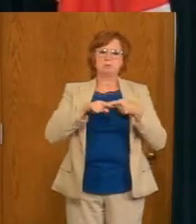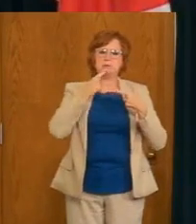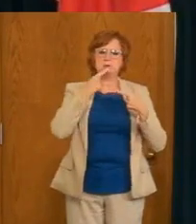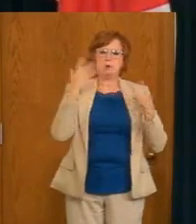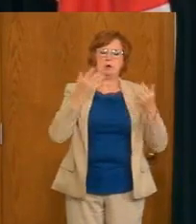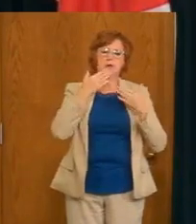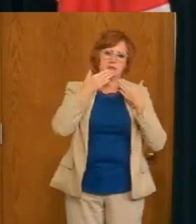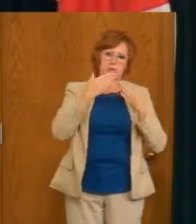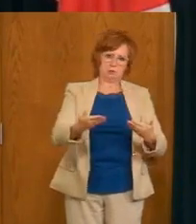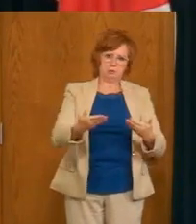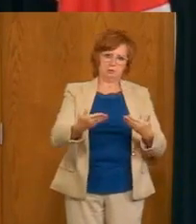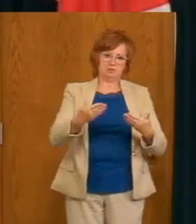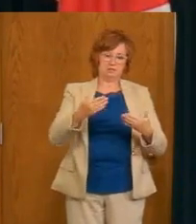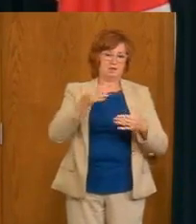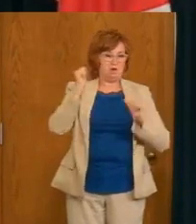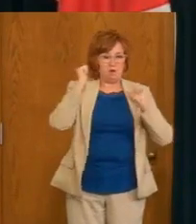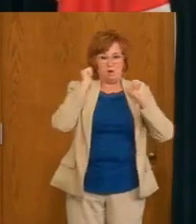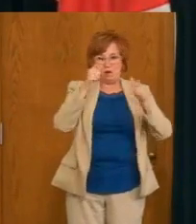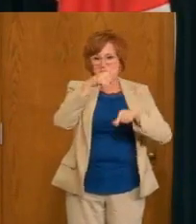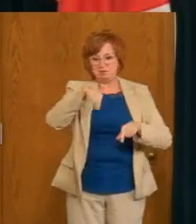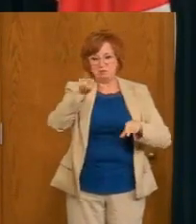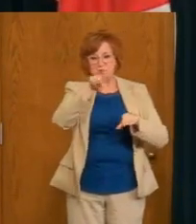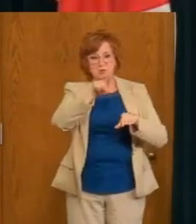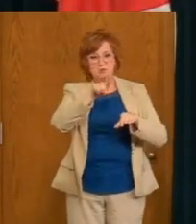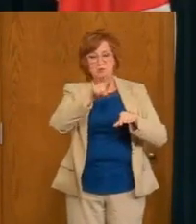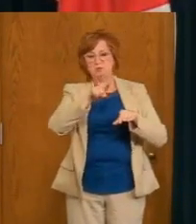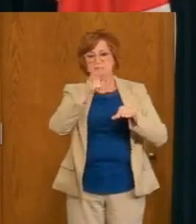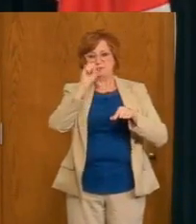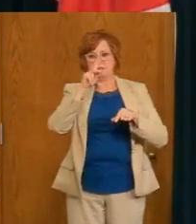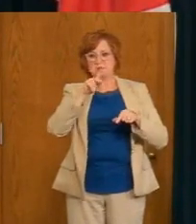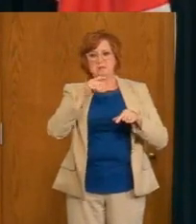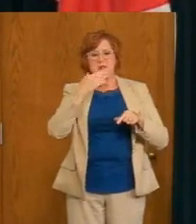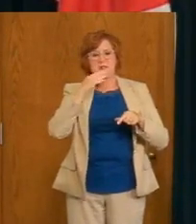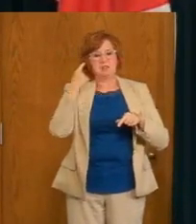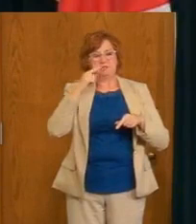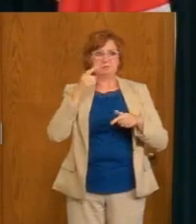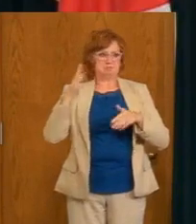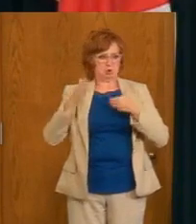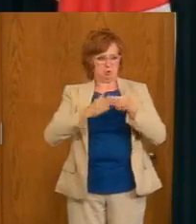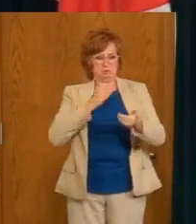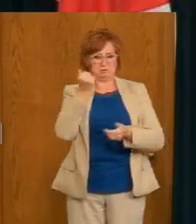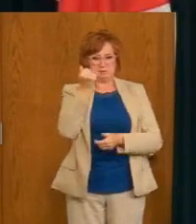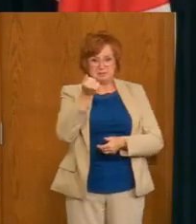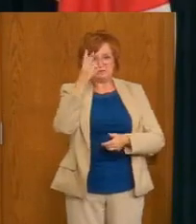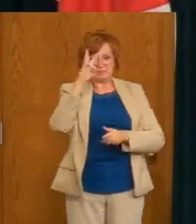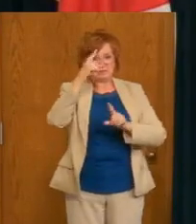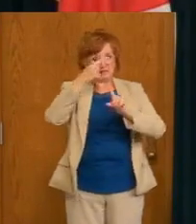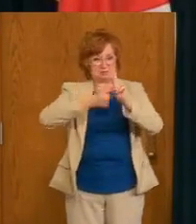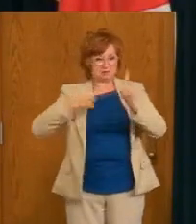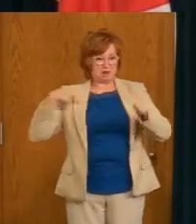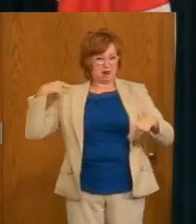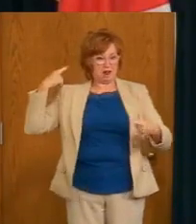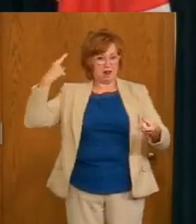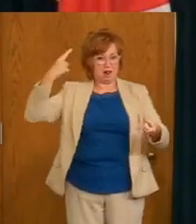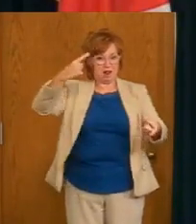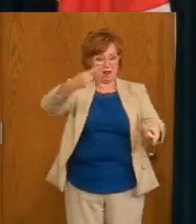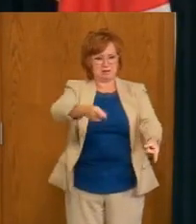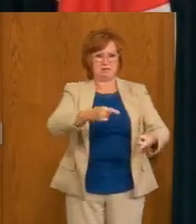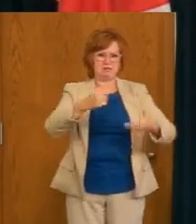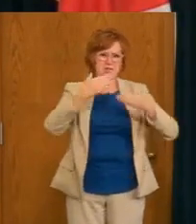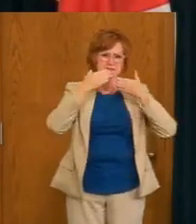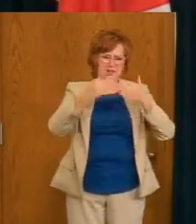done over the past now approaching 17 months. Everything you've done to protect yourself and to protect those around you.